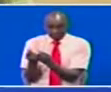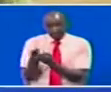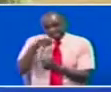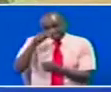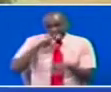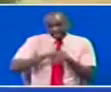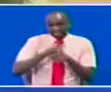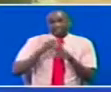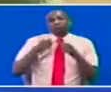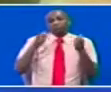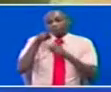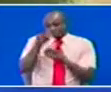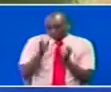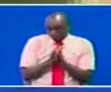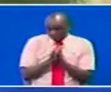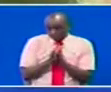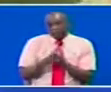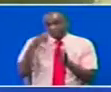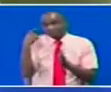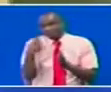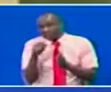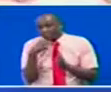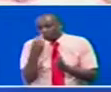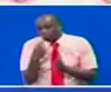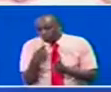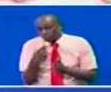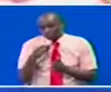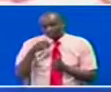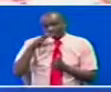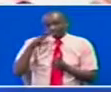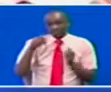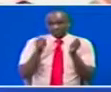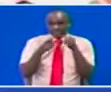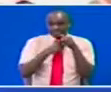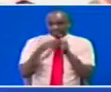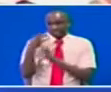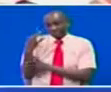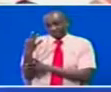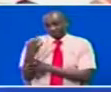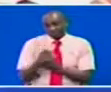intermediate championships with 9 points after beating FMD 6-3.